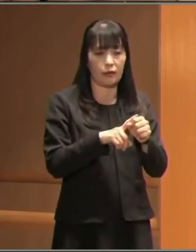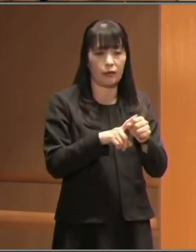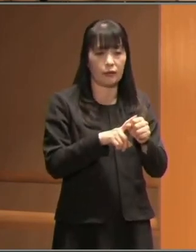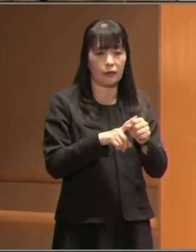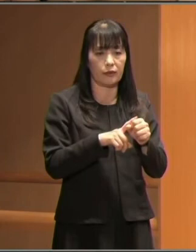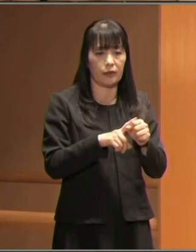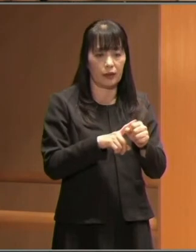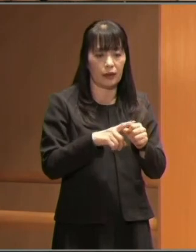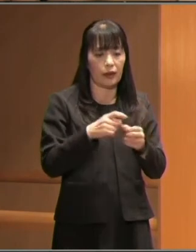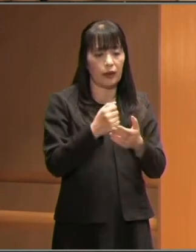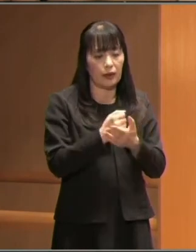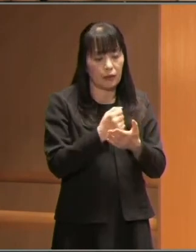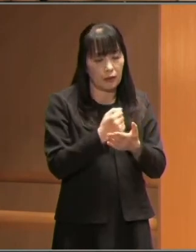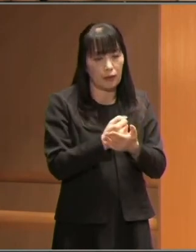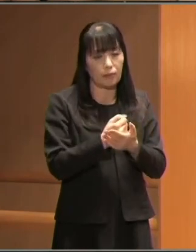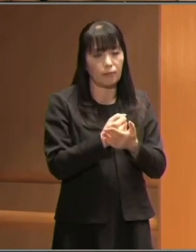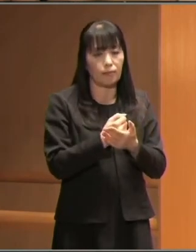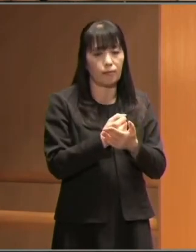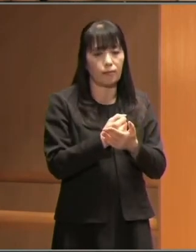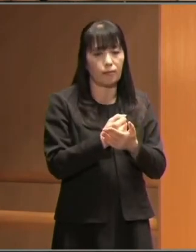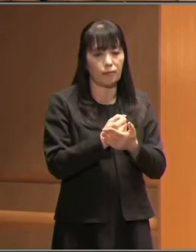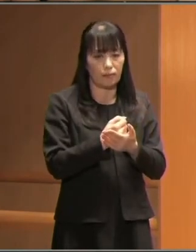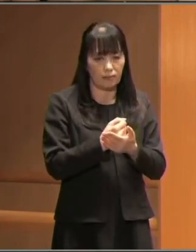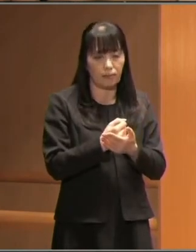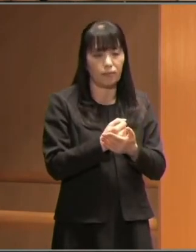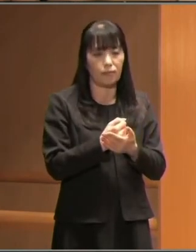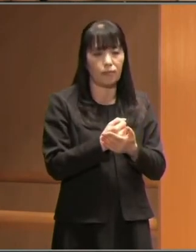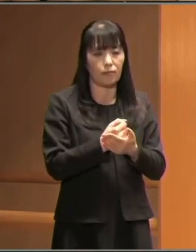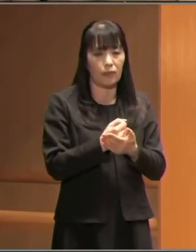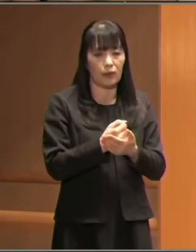COVID pandemic,